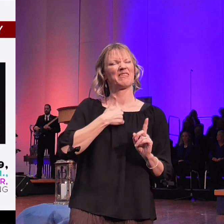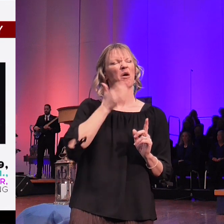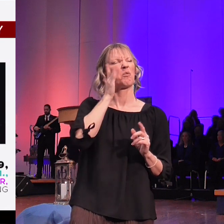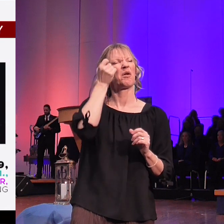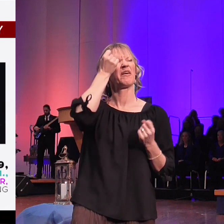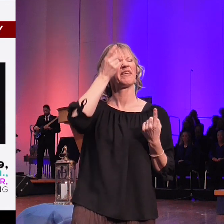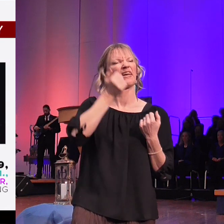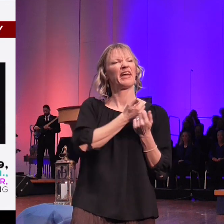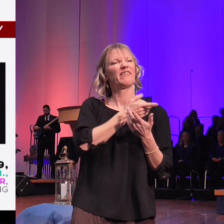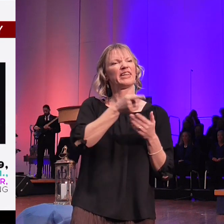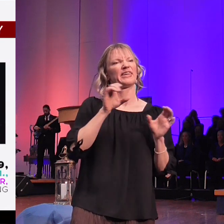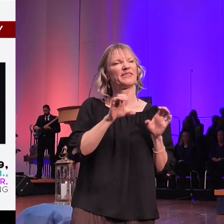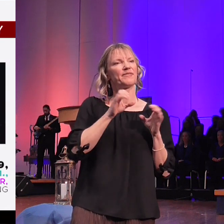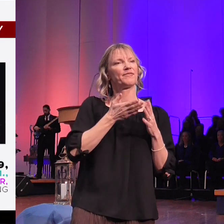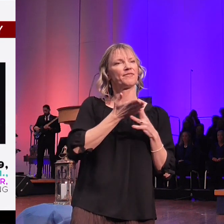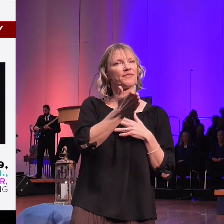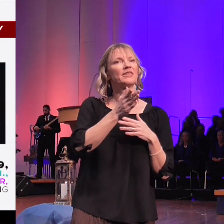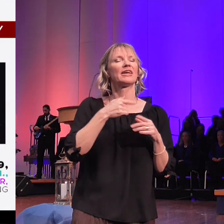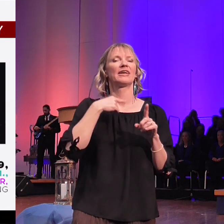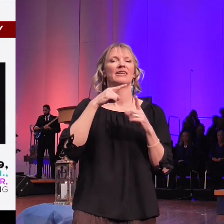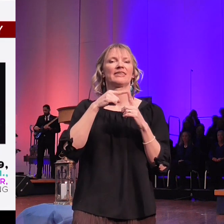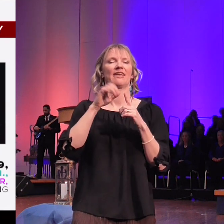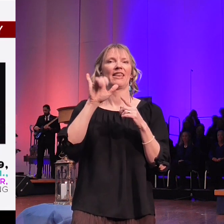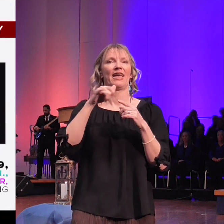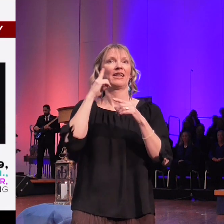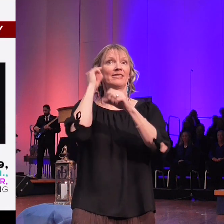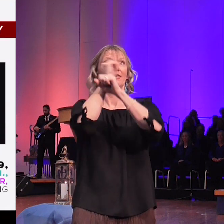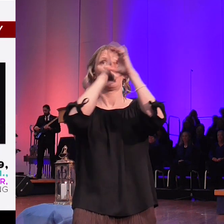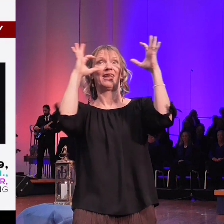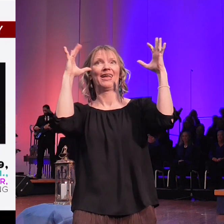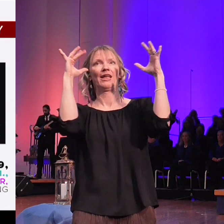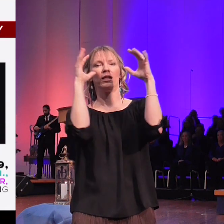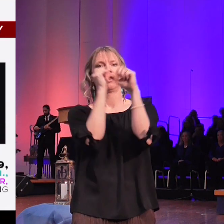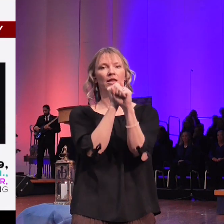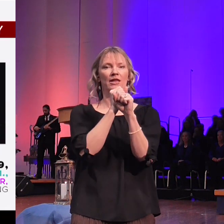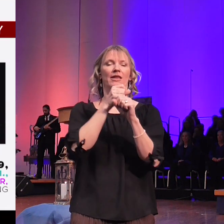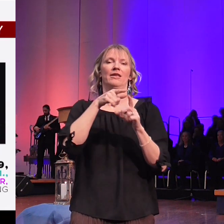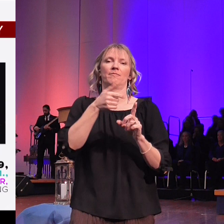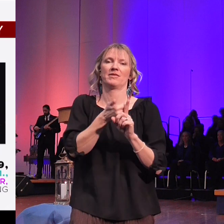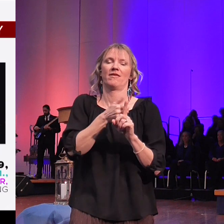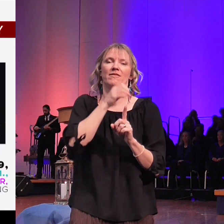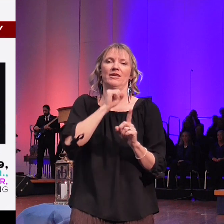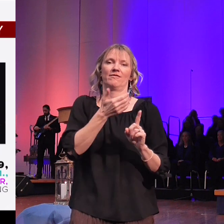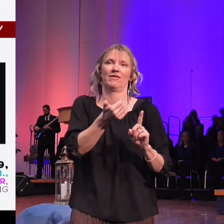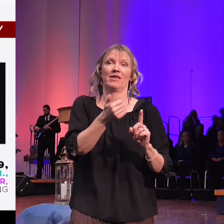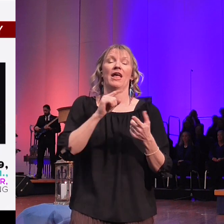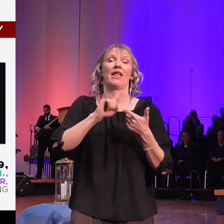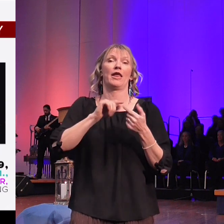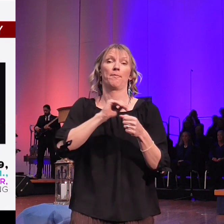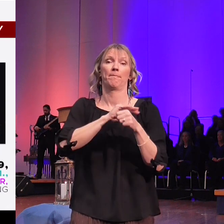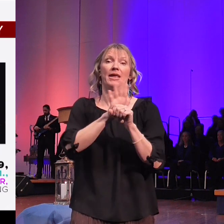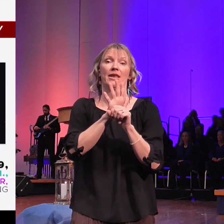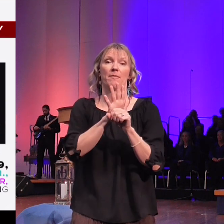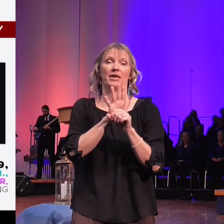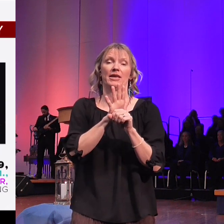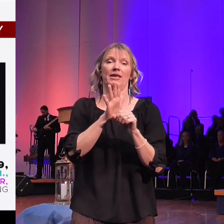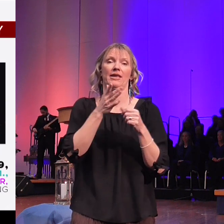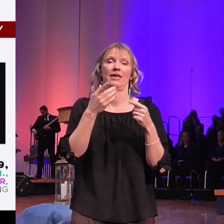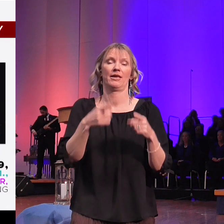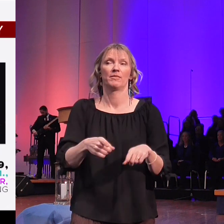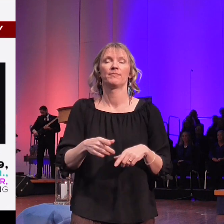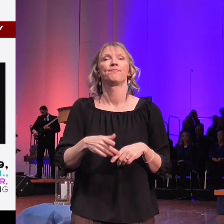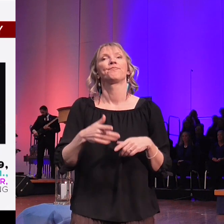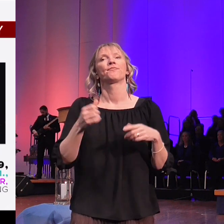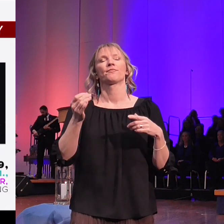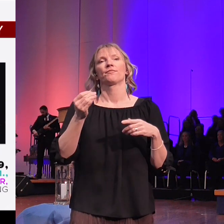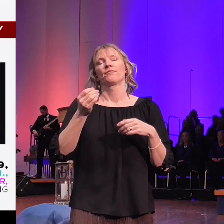everything he was going through until that illusion was popped when he was about 15 years old, and then a pandemic happened. And so there is